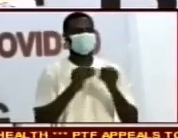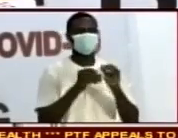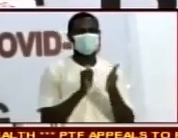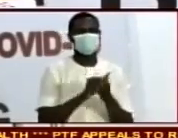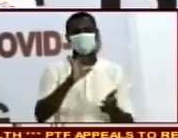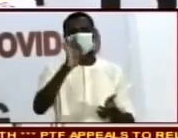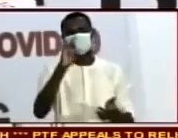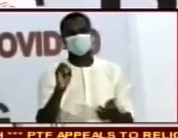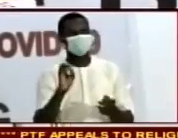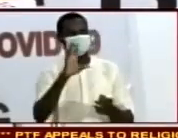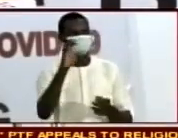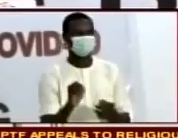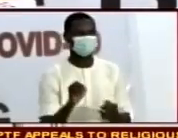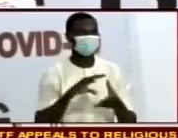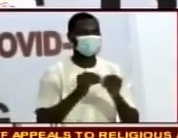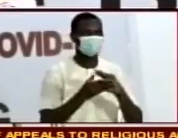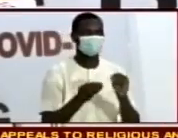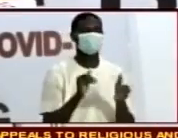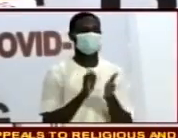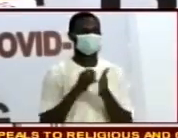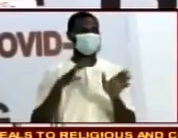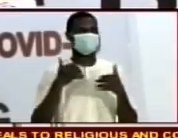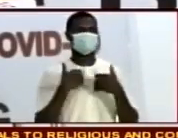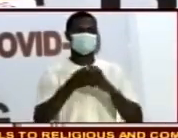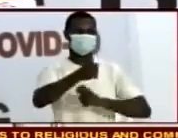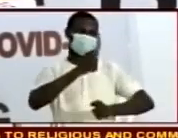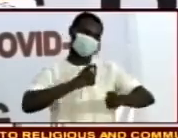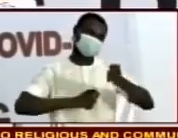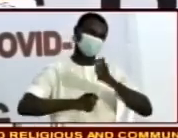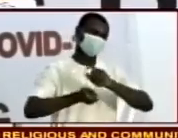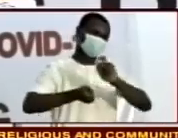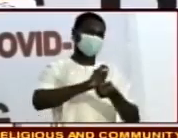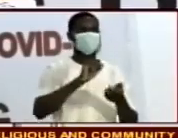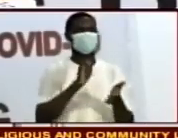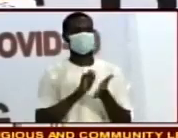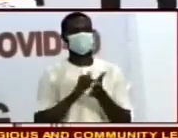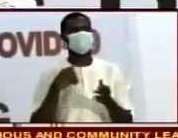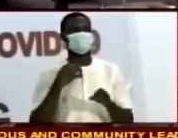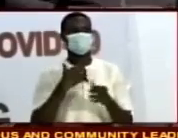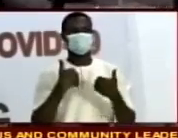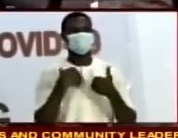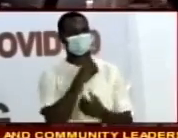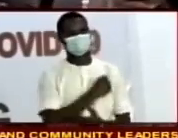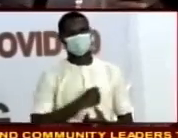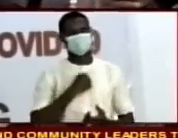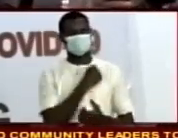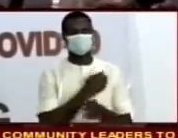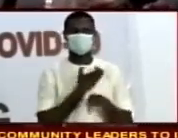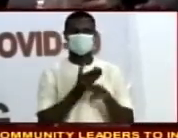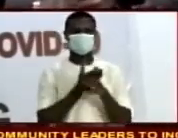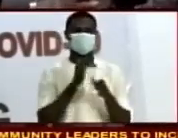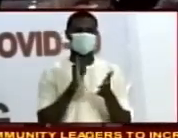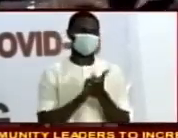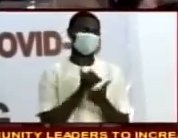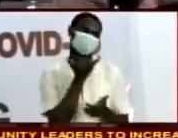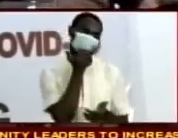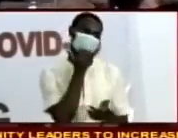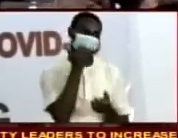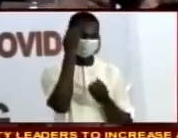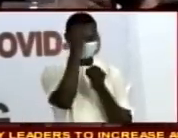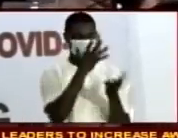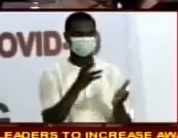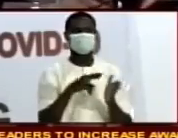been retracted, and they have apologized to him. He didn't say anything like that at all. And but the result is not yet